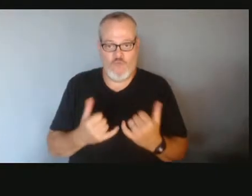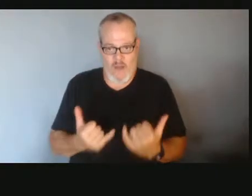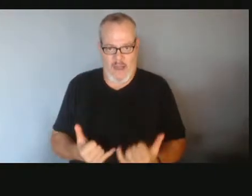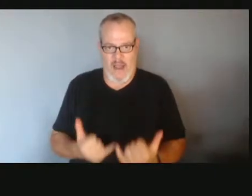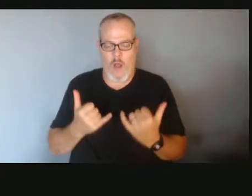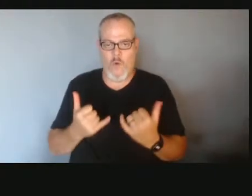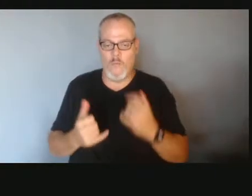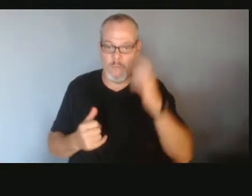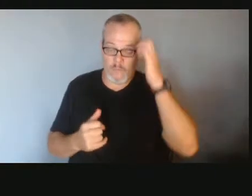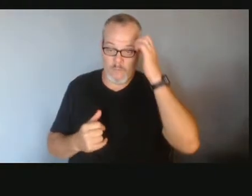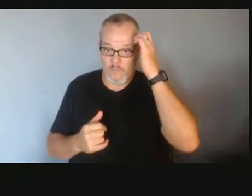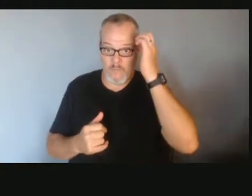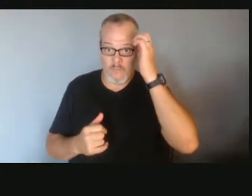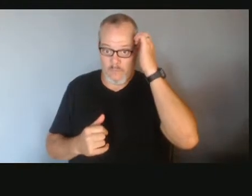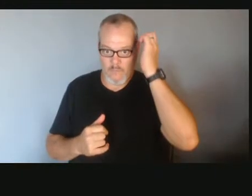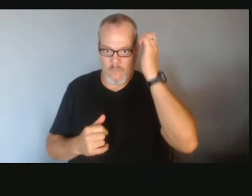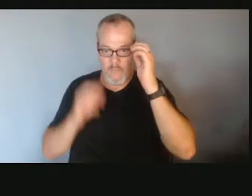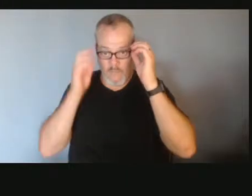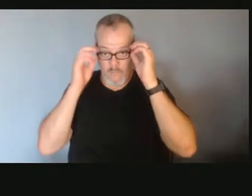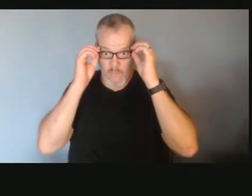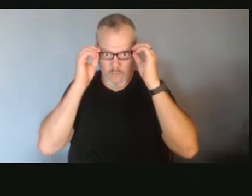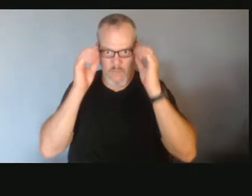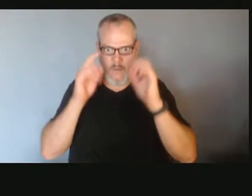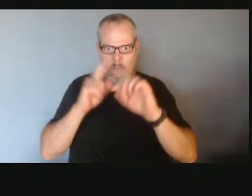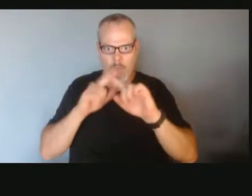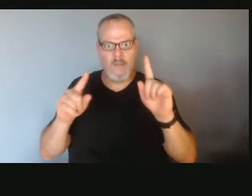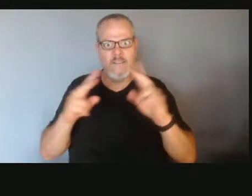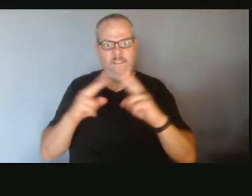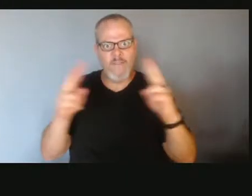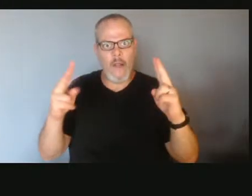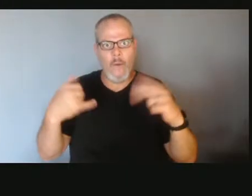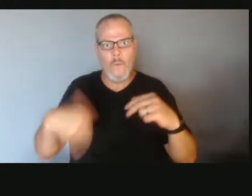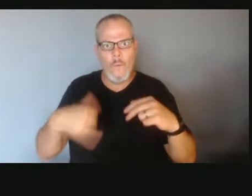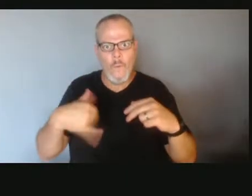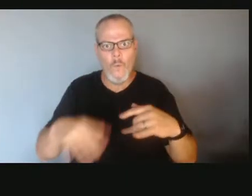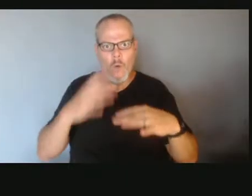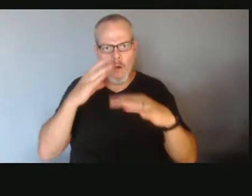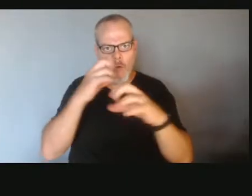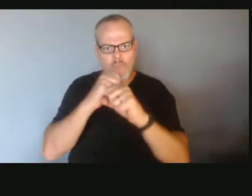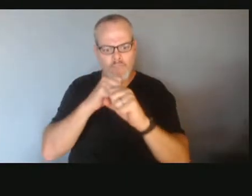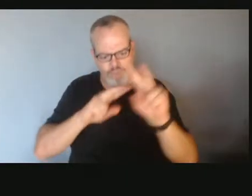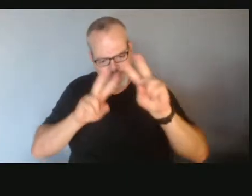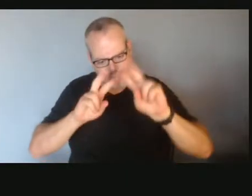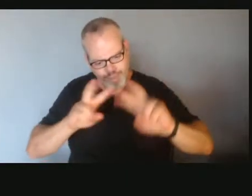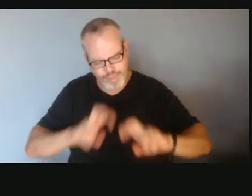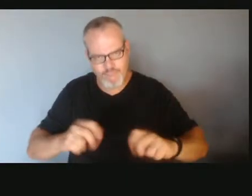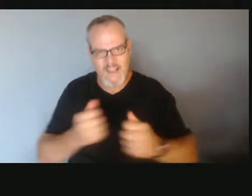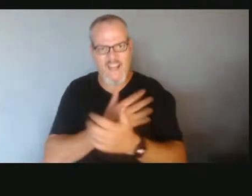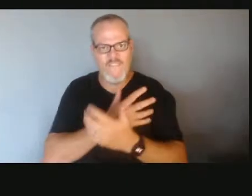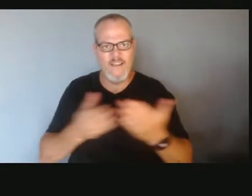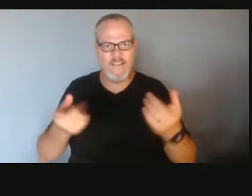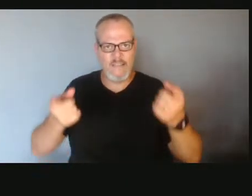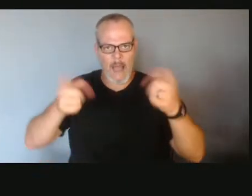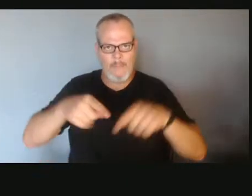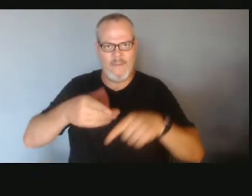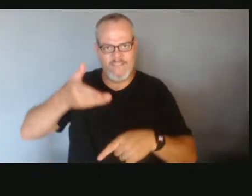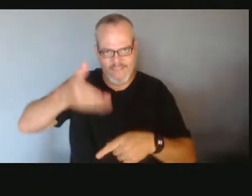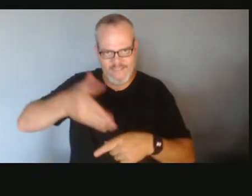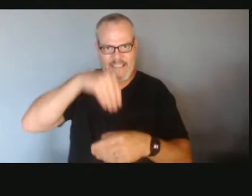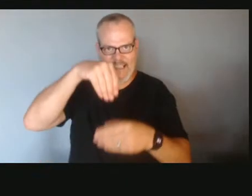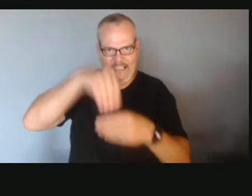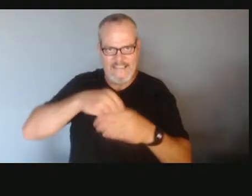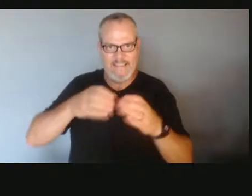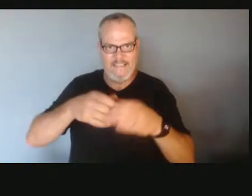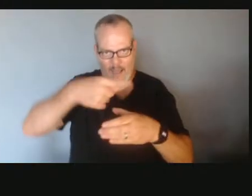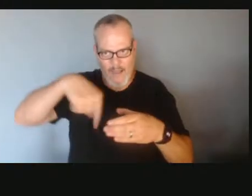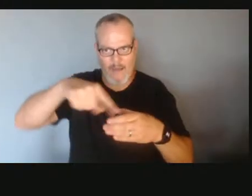But very dynamic, and its effects spreading outwards, right? So that's a very fascinating thing to